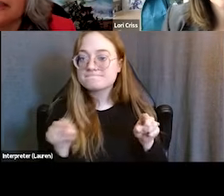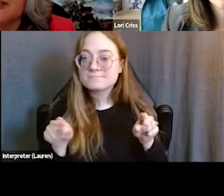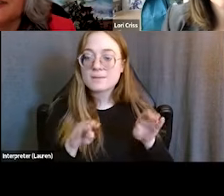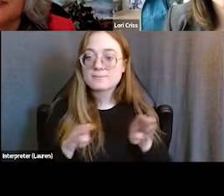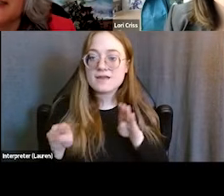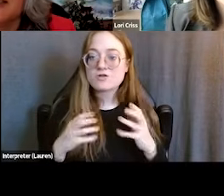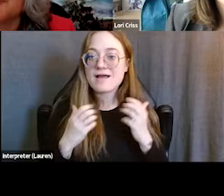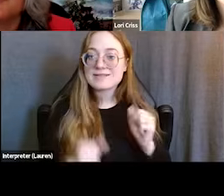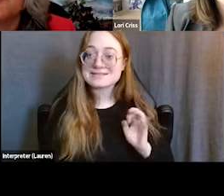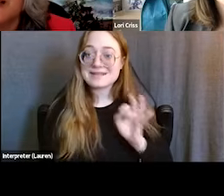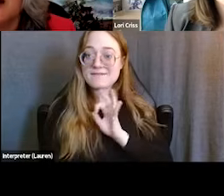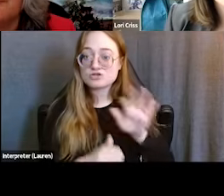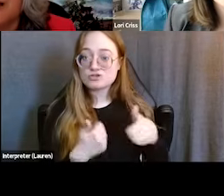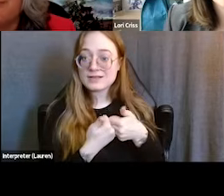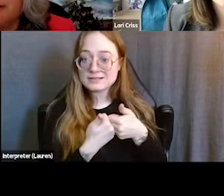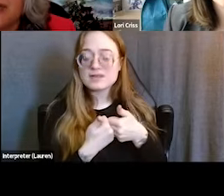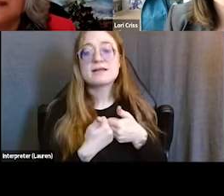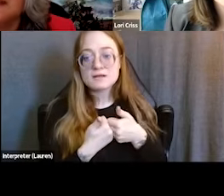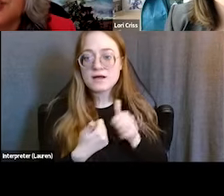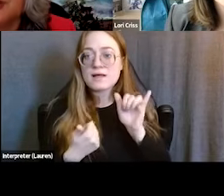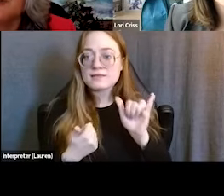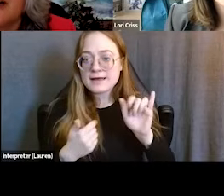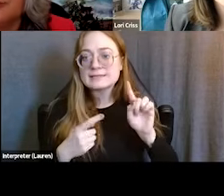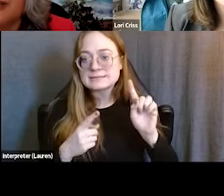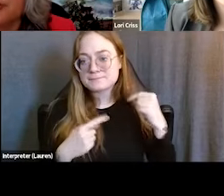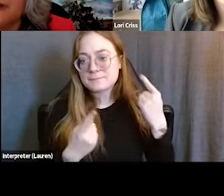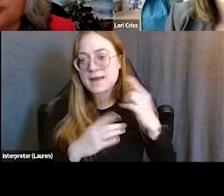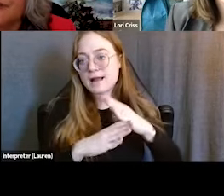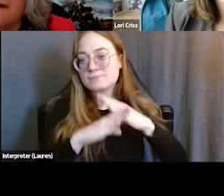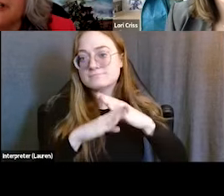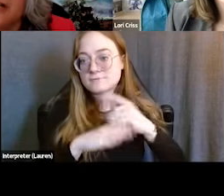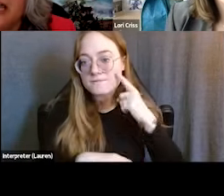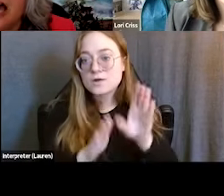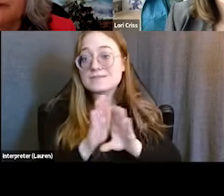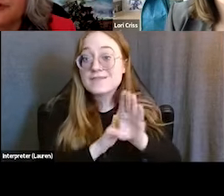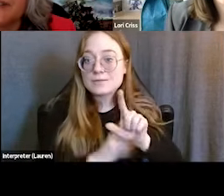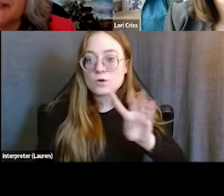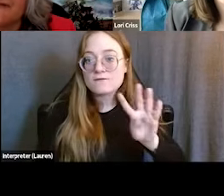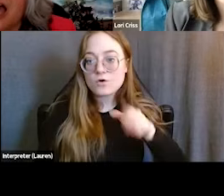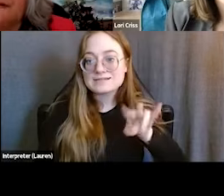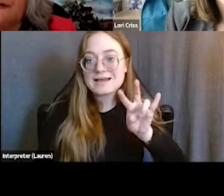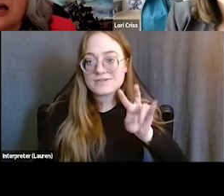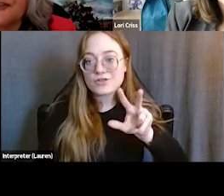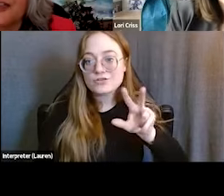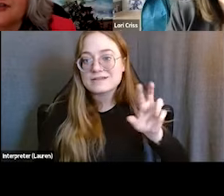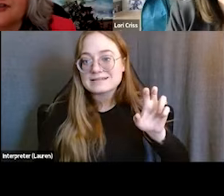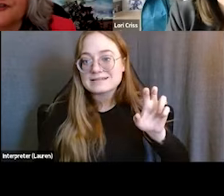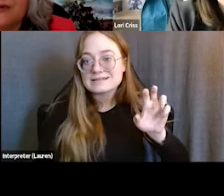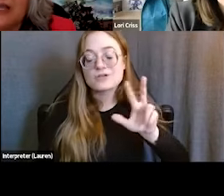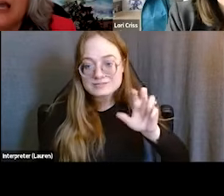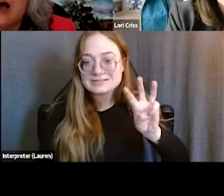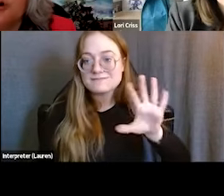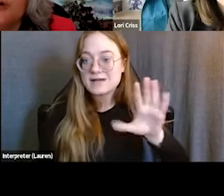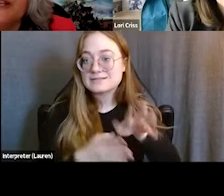staffing challenges, that's been an impediment to developing 24/7, 365